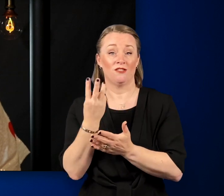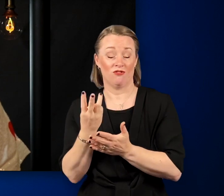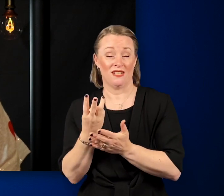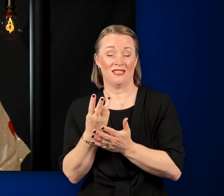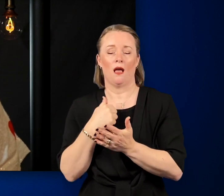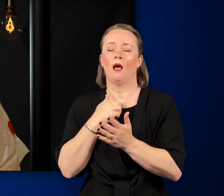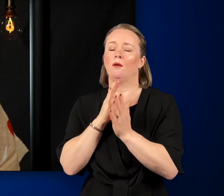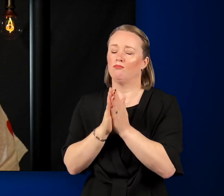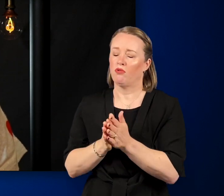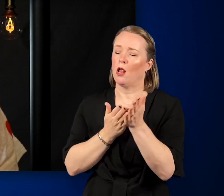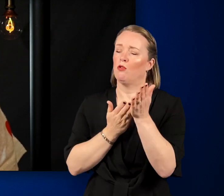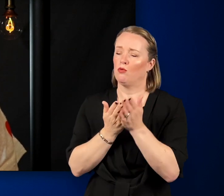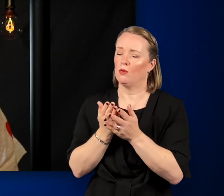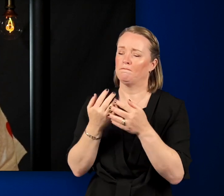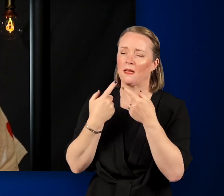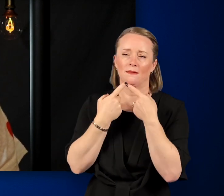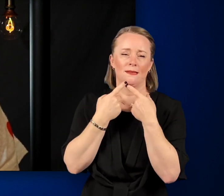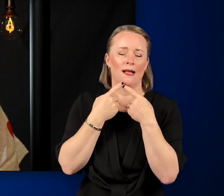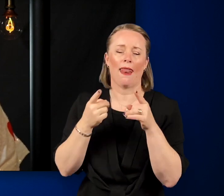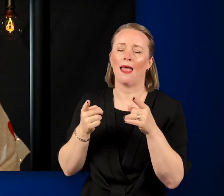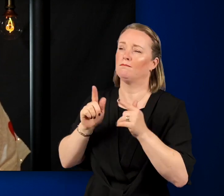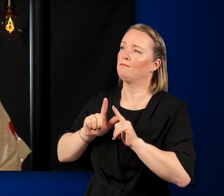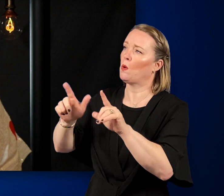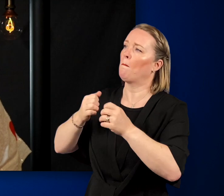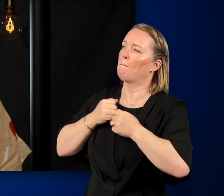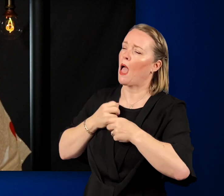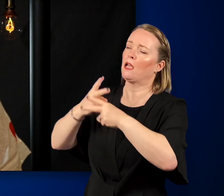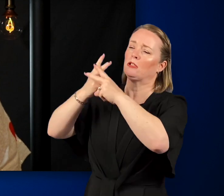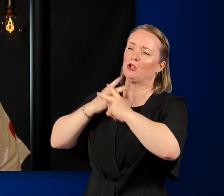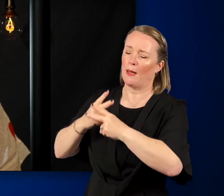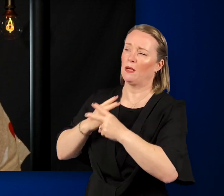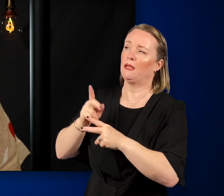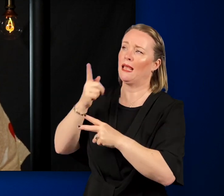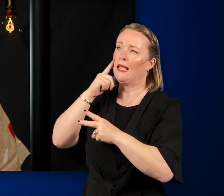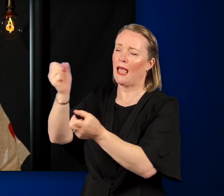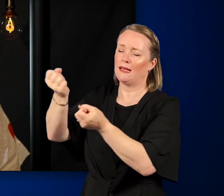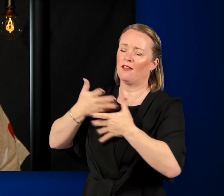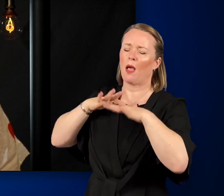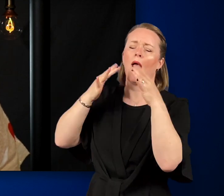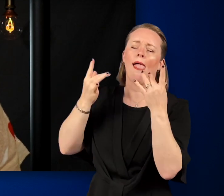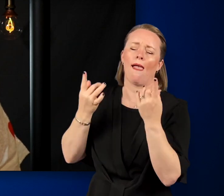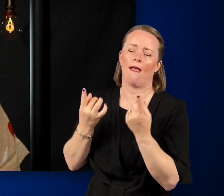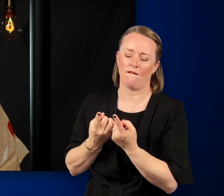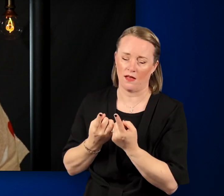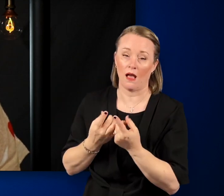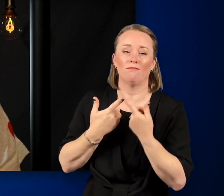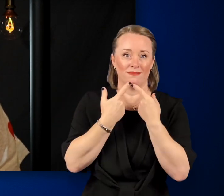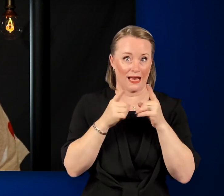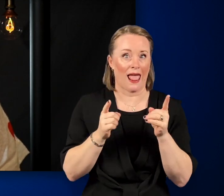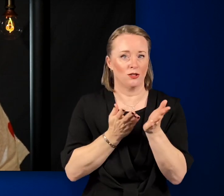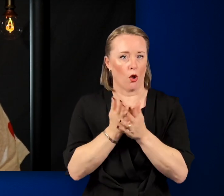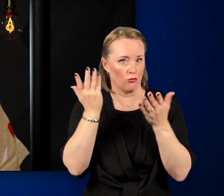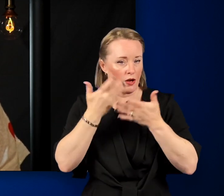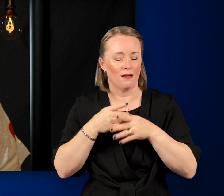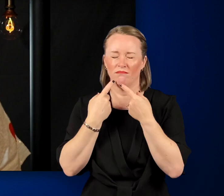weeks. I declared God to be my shepherd, able to provide everything that I need. I declared him